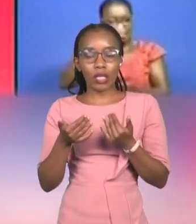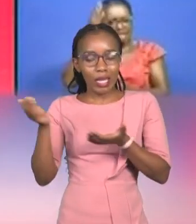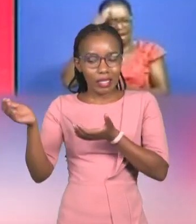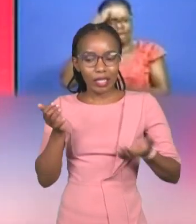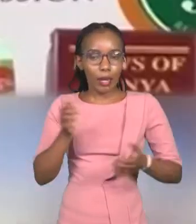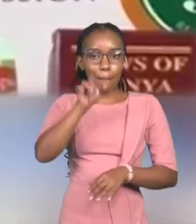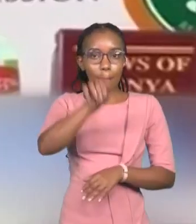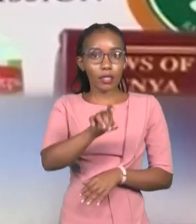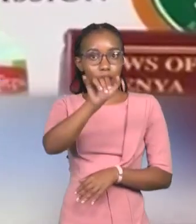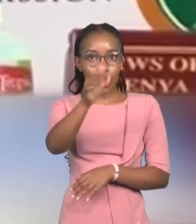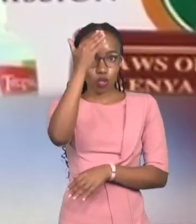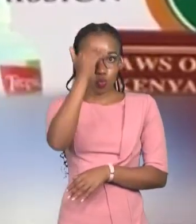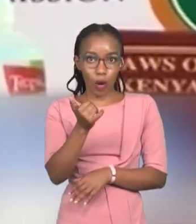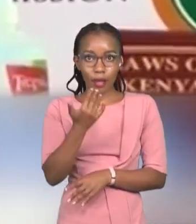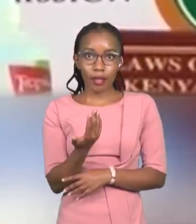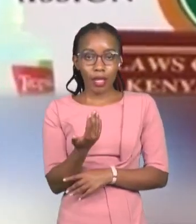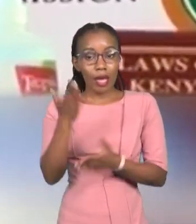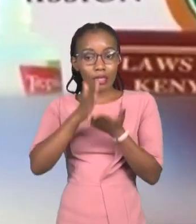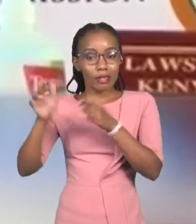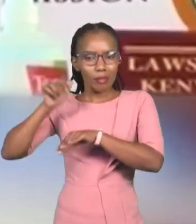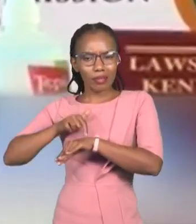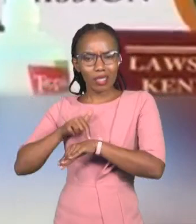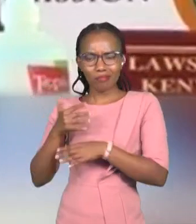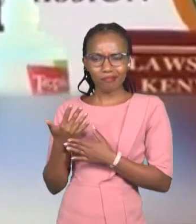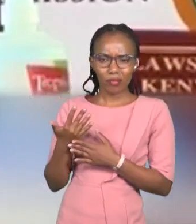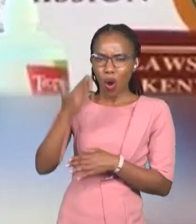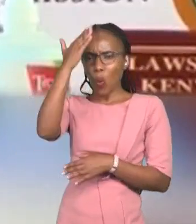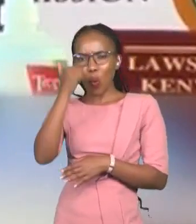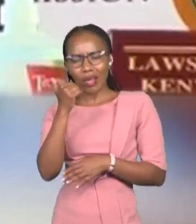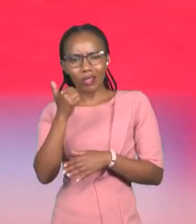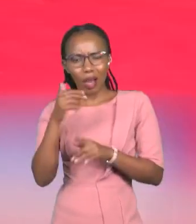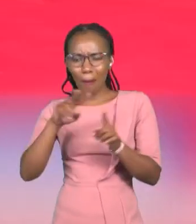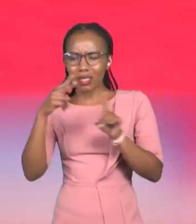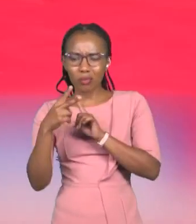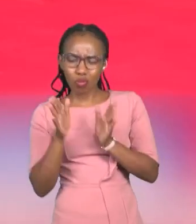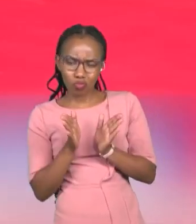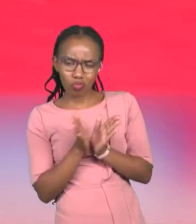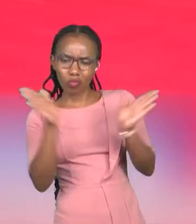is why sometimes you wonder why the general perception out there